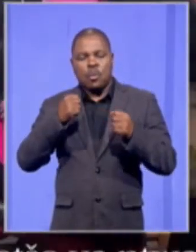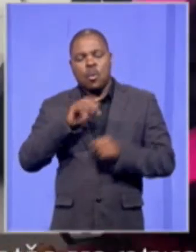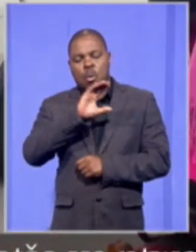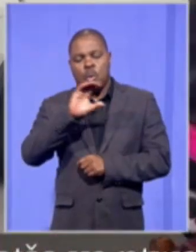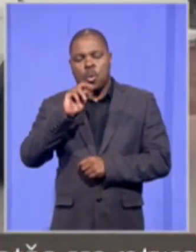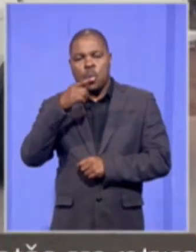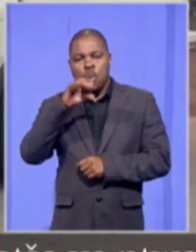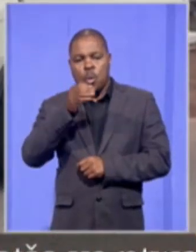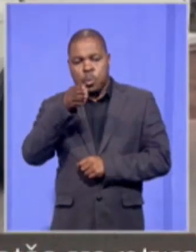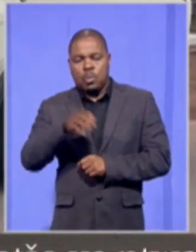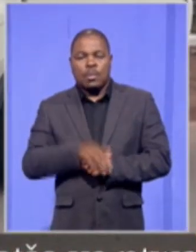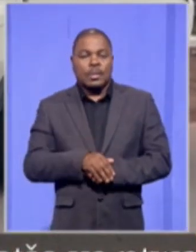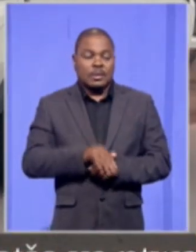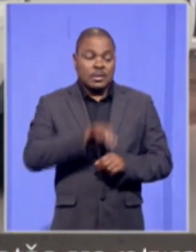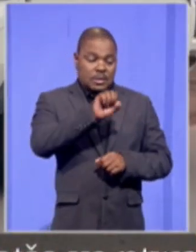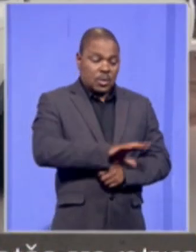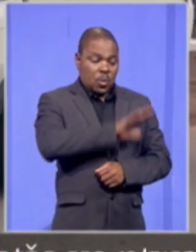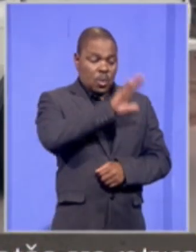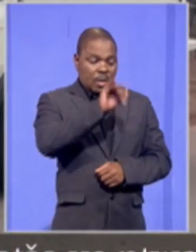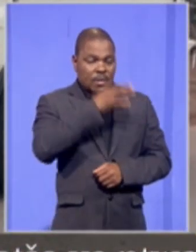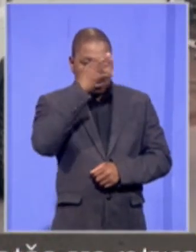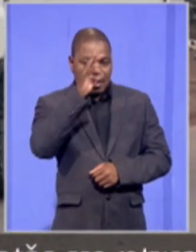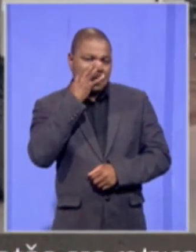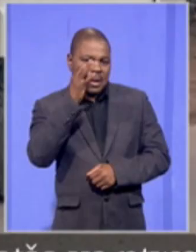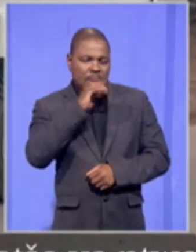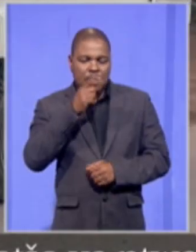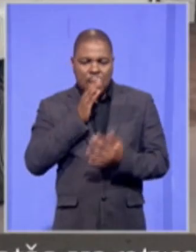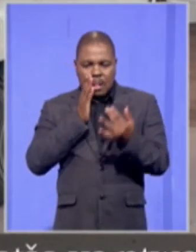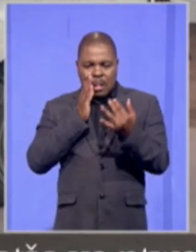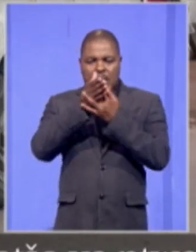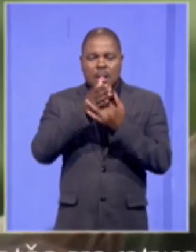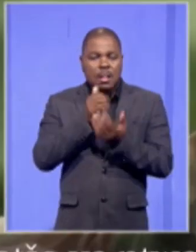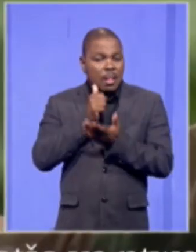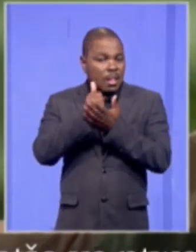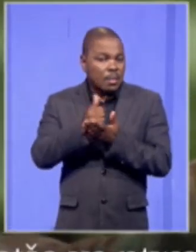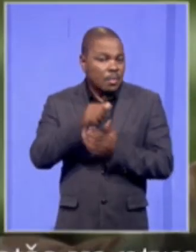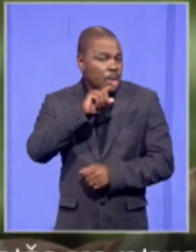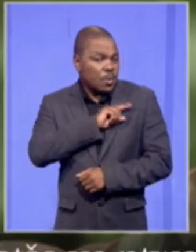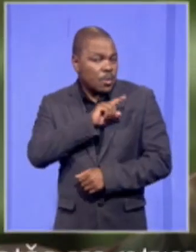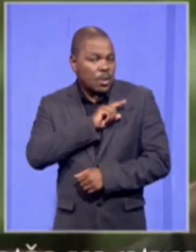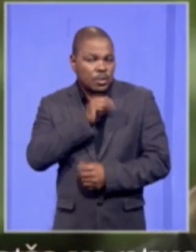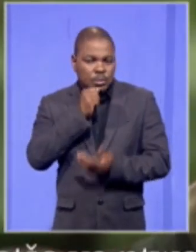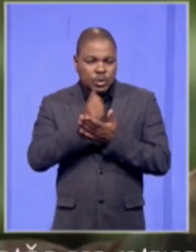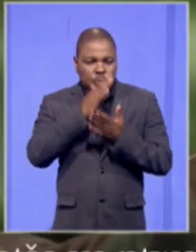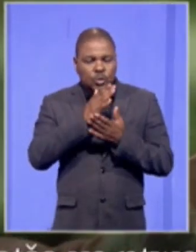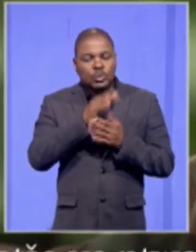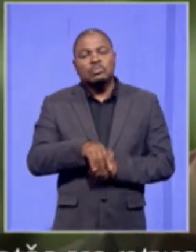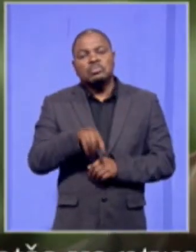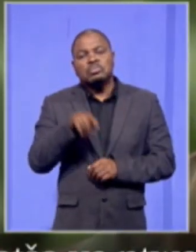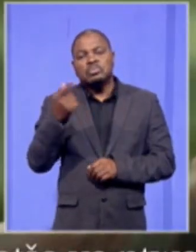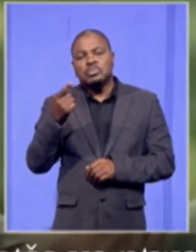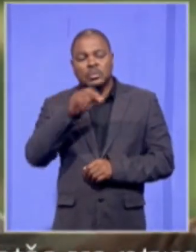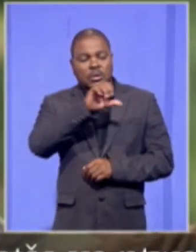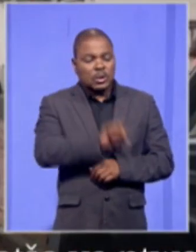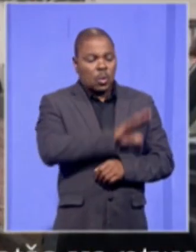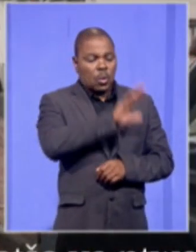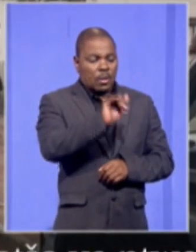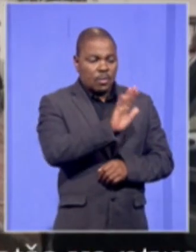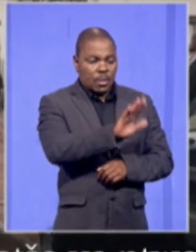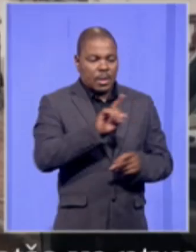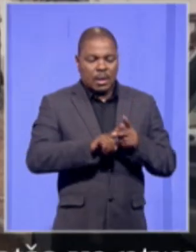le bjalo mmušo wa Afrika Borwa o re o ile wa tsena seemo ka bogare go kgonthišišetša gore go ba le khutšo magareng ga madira a Afrika Borwa